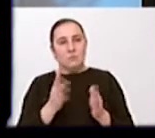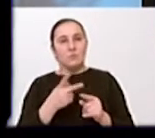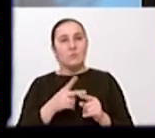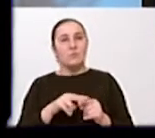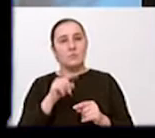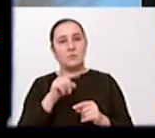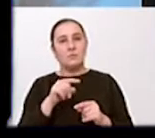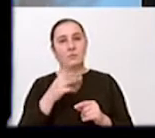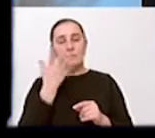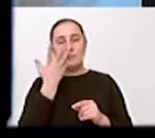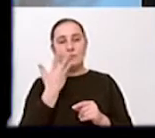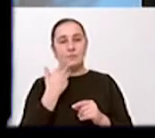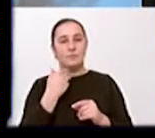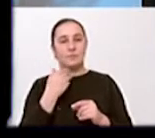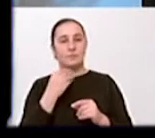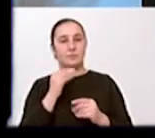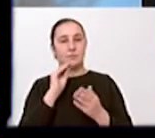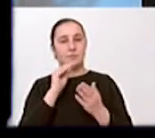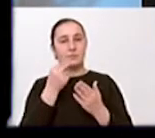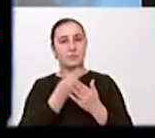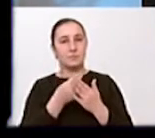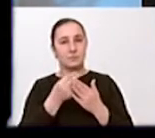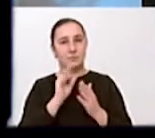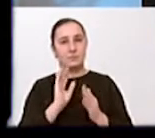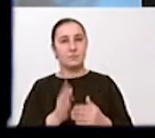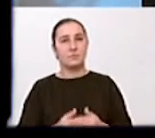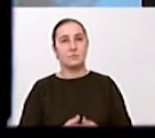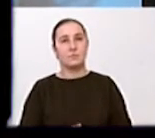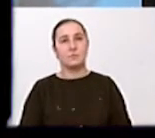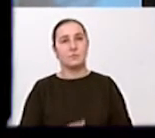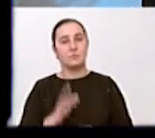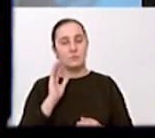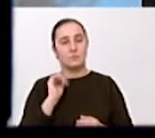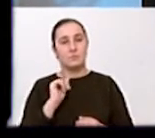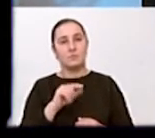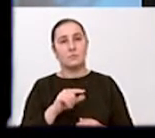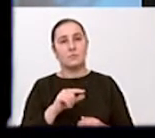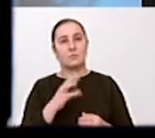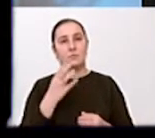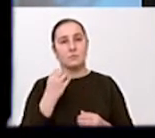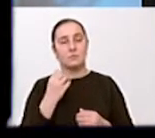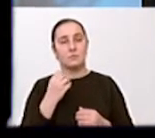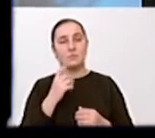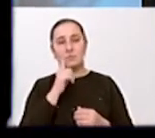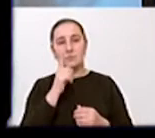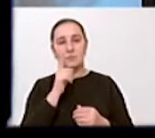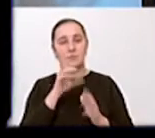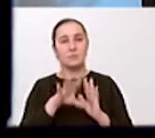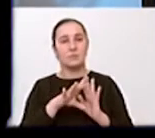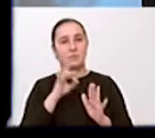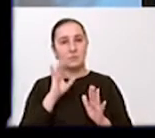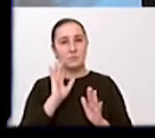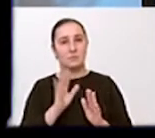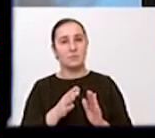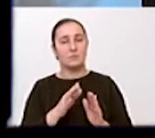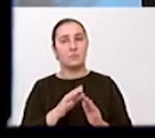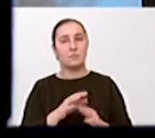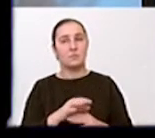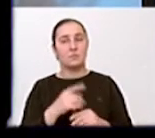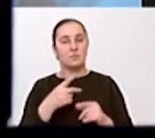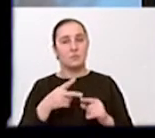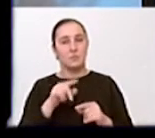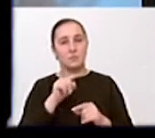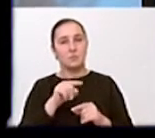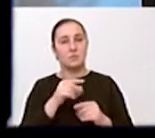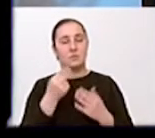bunga biz rang qo'yib olamiz. Rang qo'yib oldik va yana qalam tanlaymiz. Demak, bu